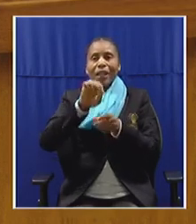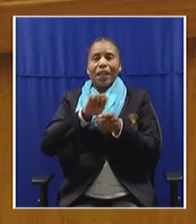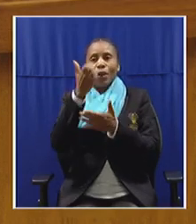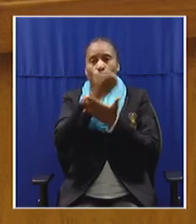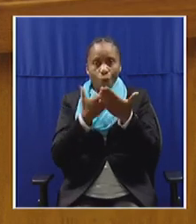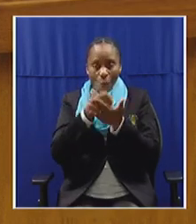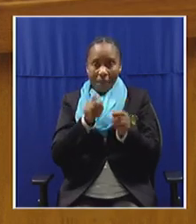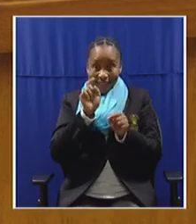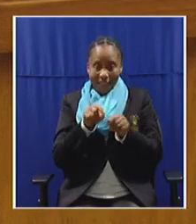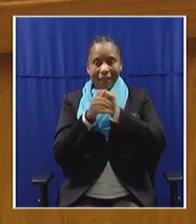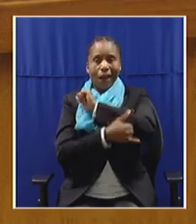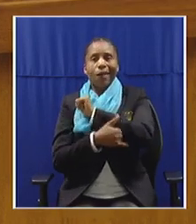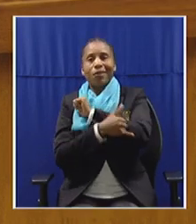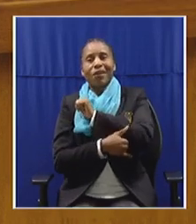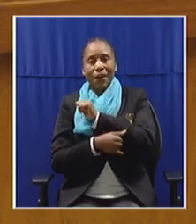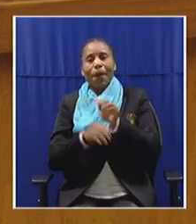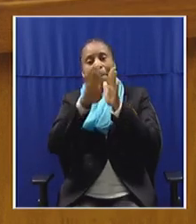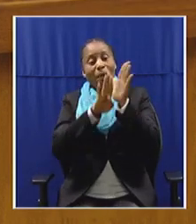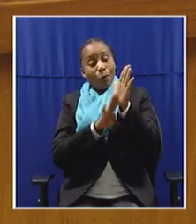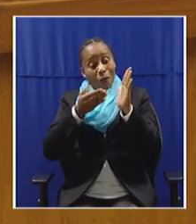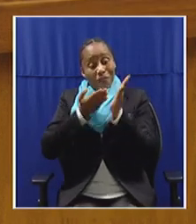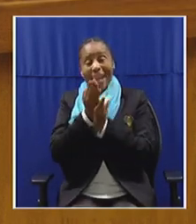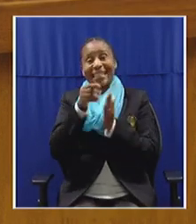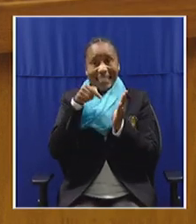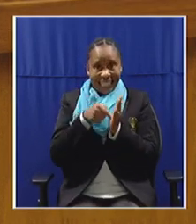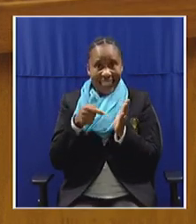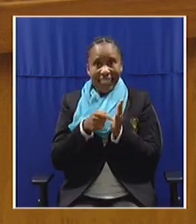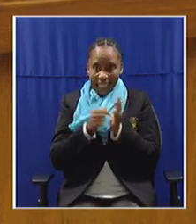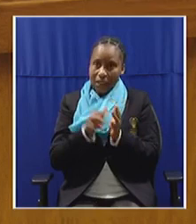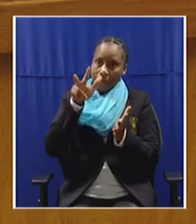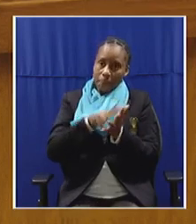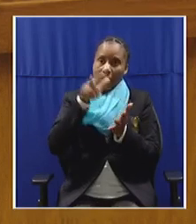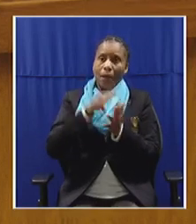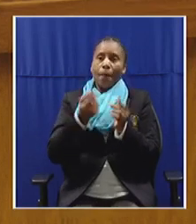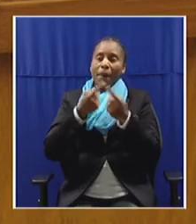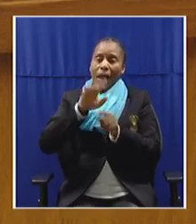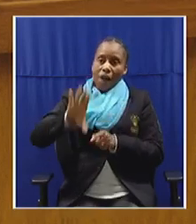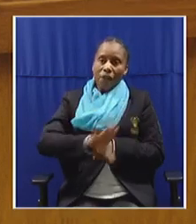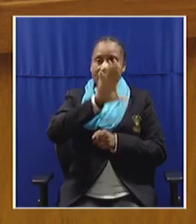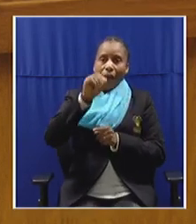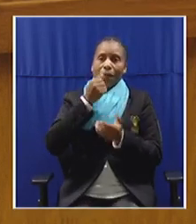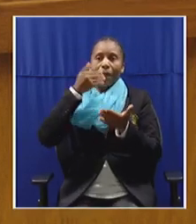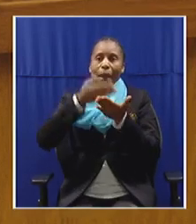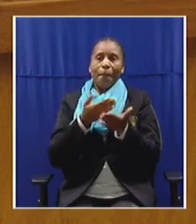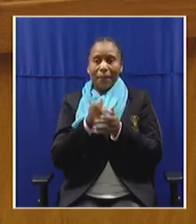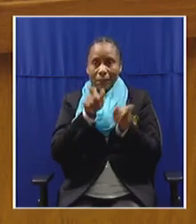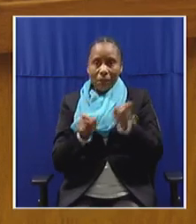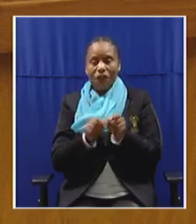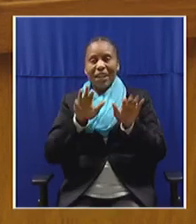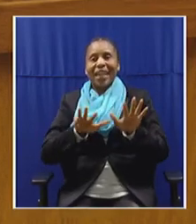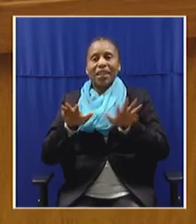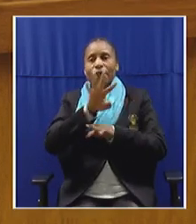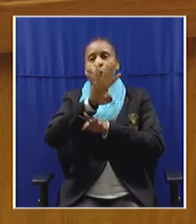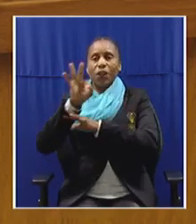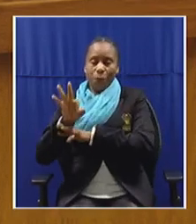country. This Bill of Rights was amplified by the African Claims of 1943 and